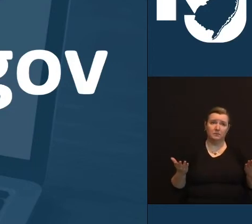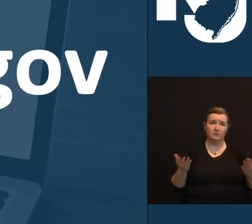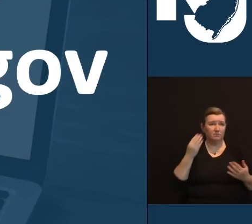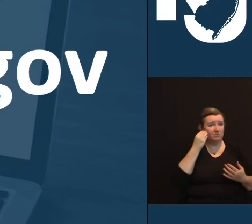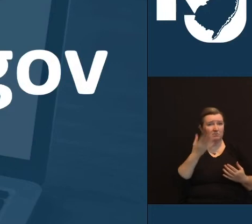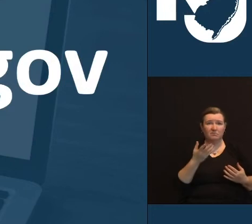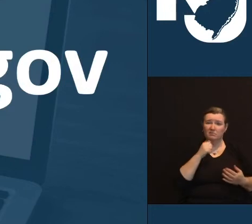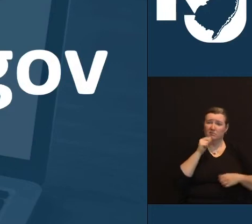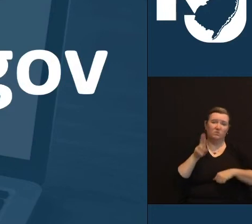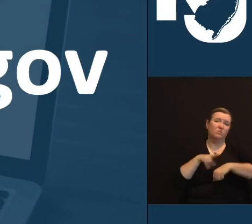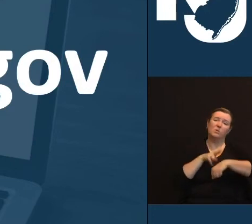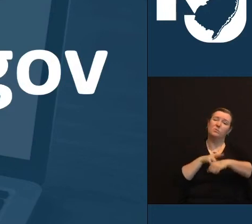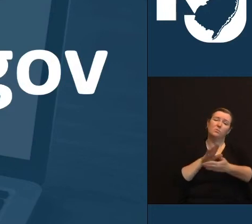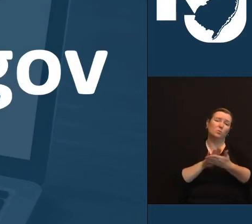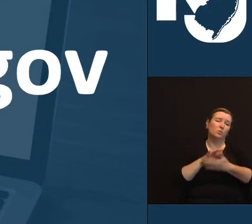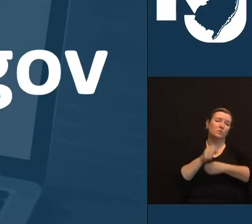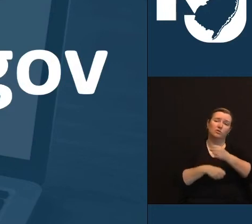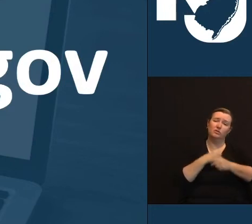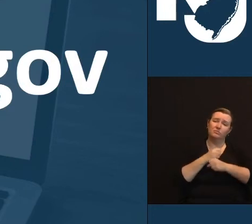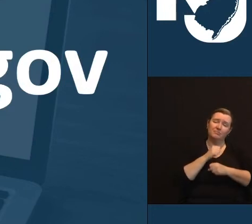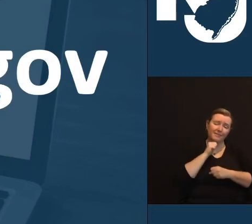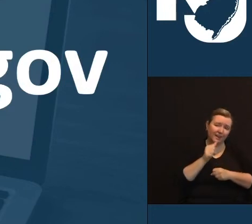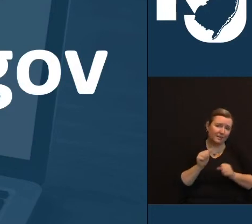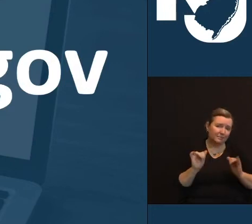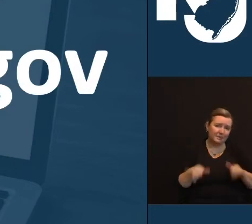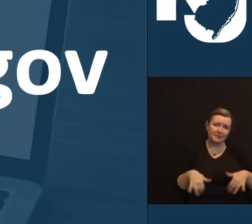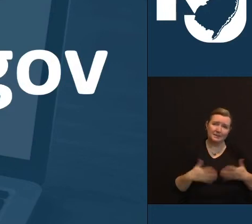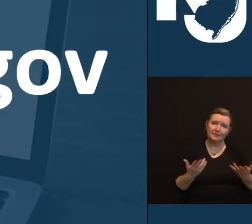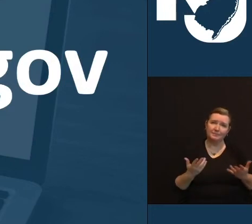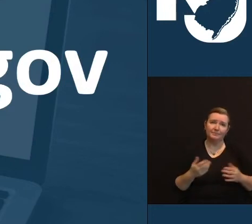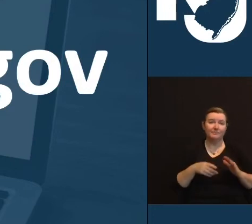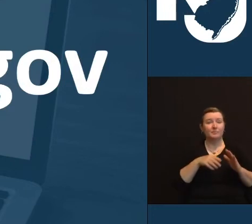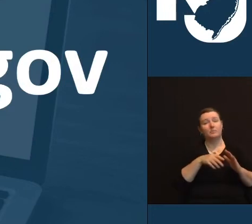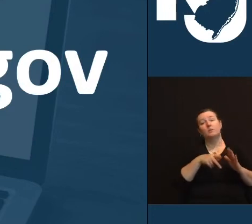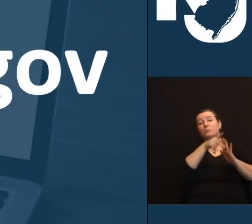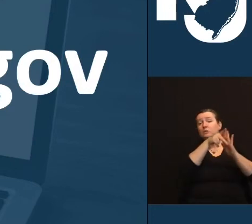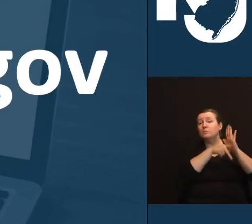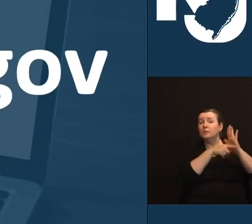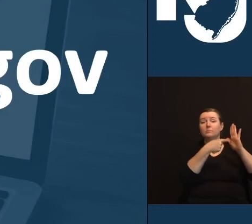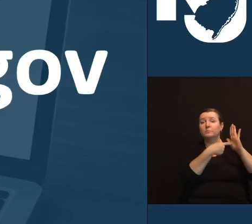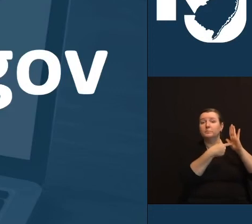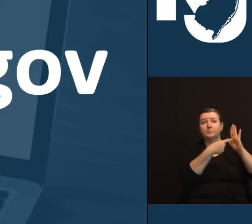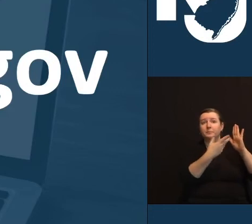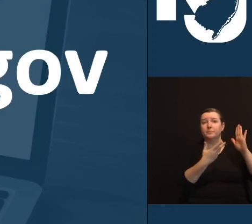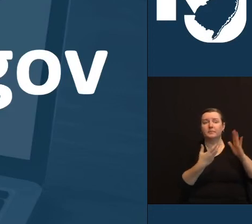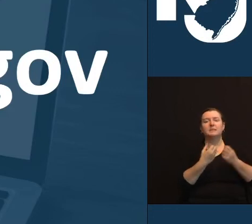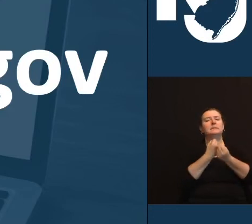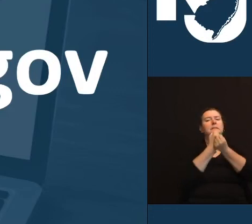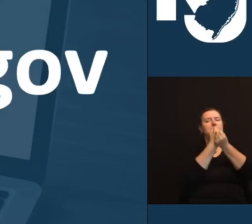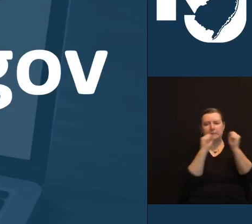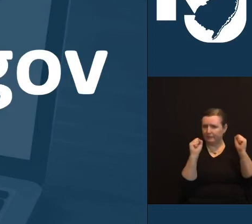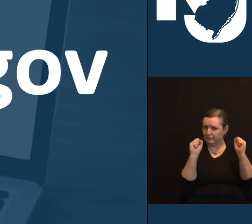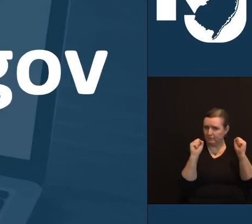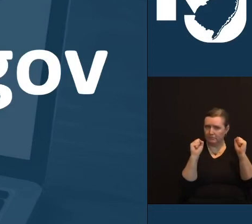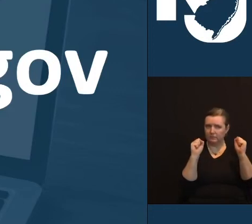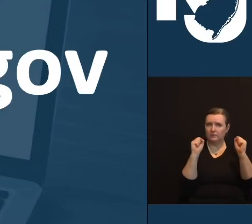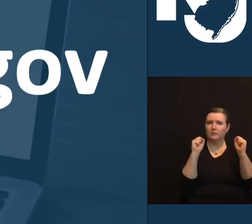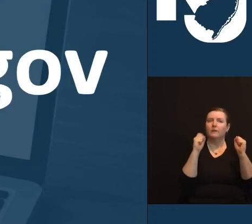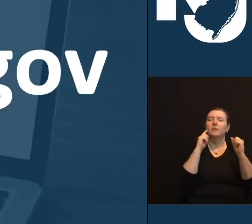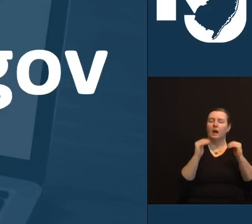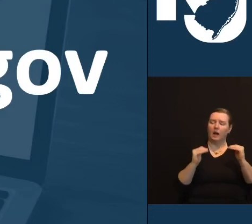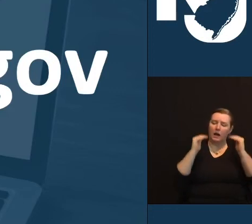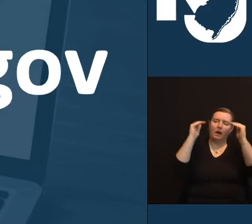year. Number 2, the big principles are safety, high-quality education, and equity. And thirdly,